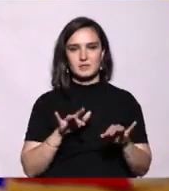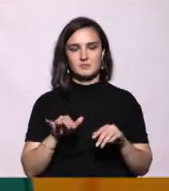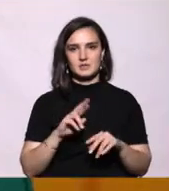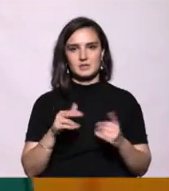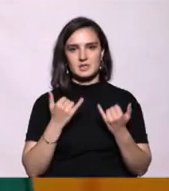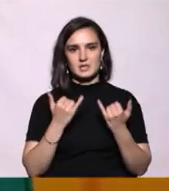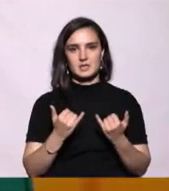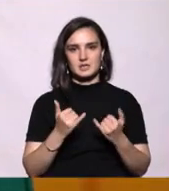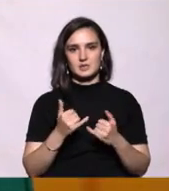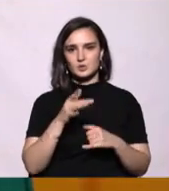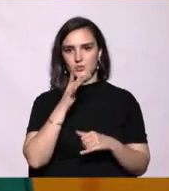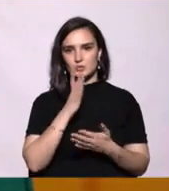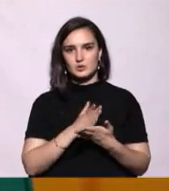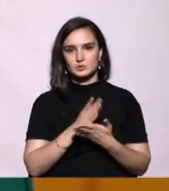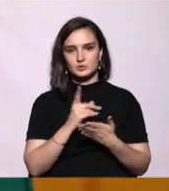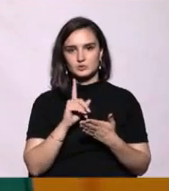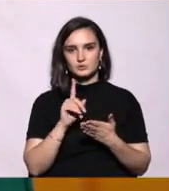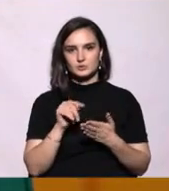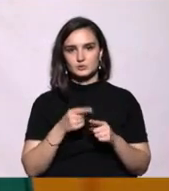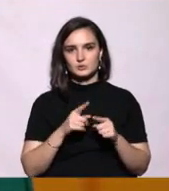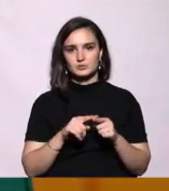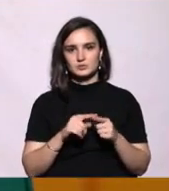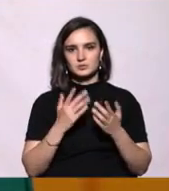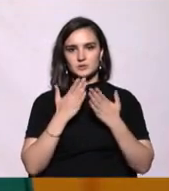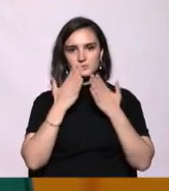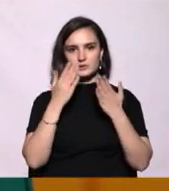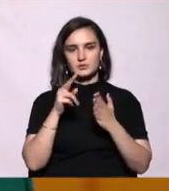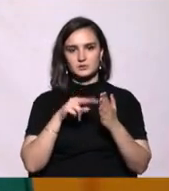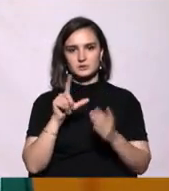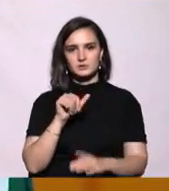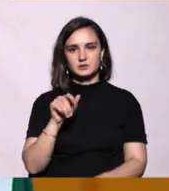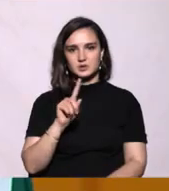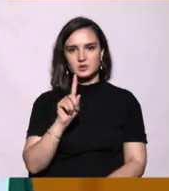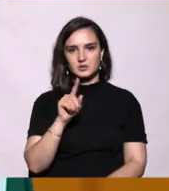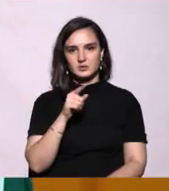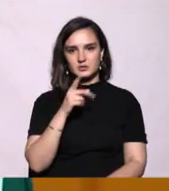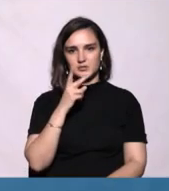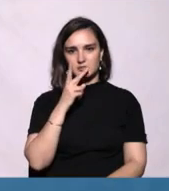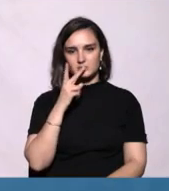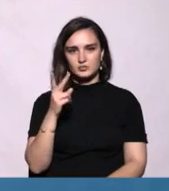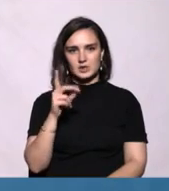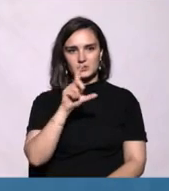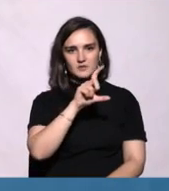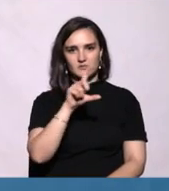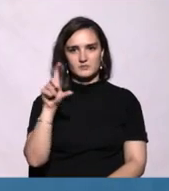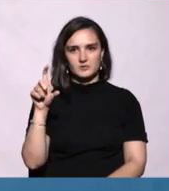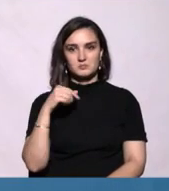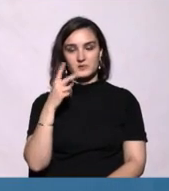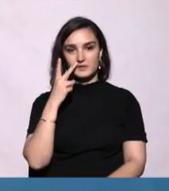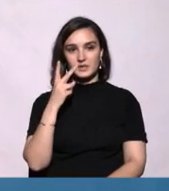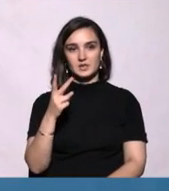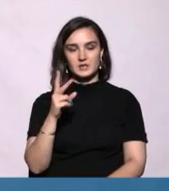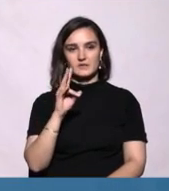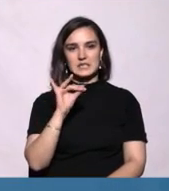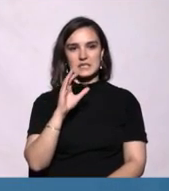Now, it's time for reading comprehension. Zach, what do you see on this screen? Hmm, I see